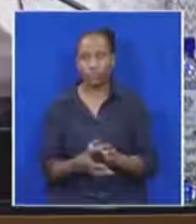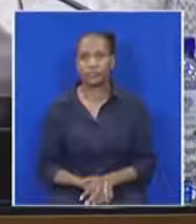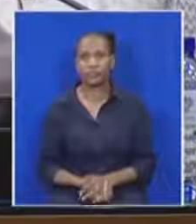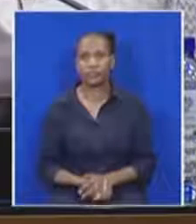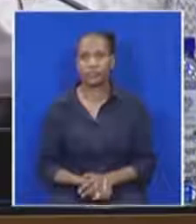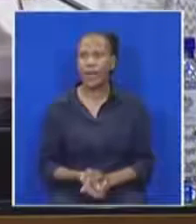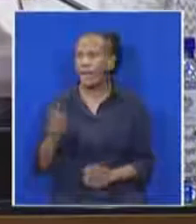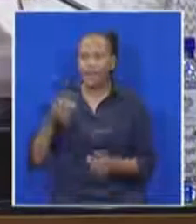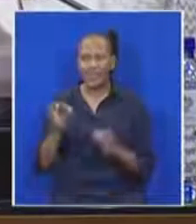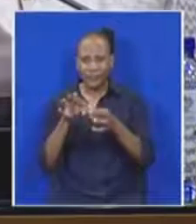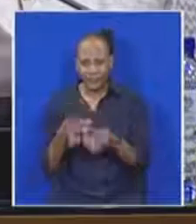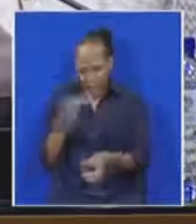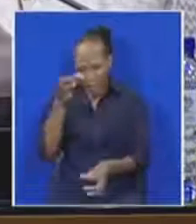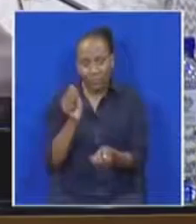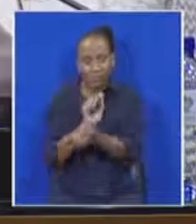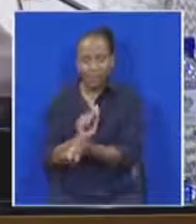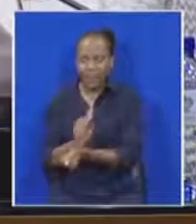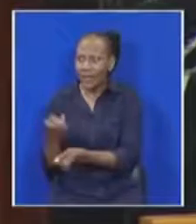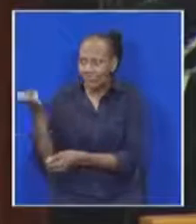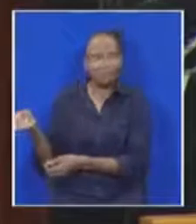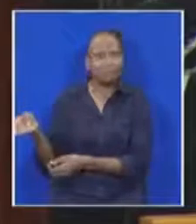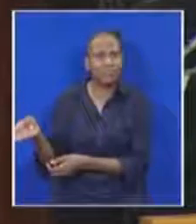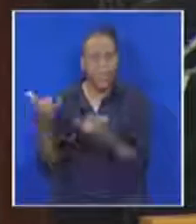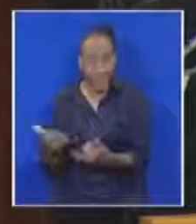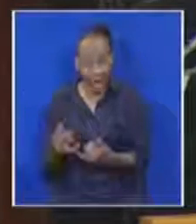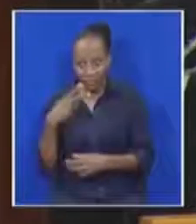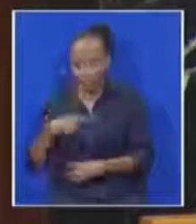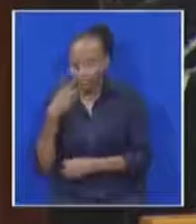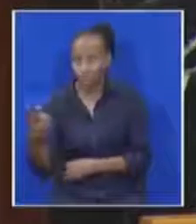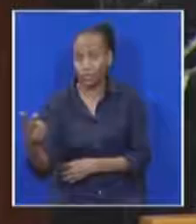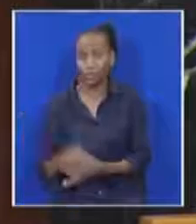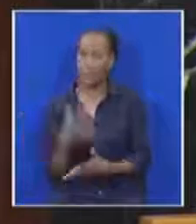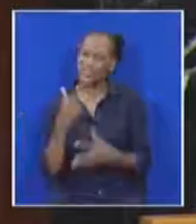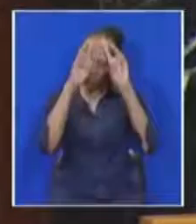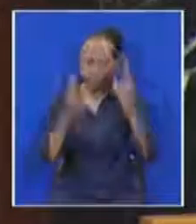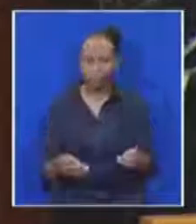The cable was in here just now. Honorable Mukwena. Can you please rule?